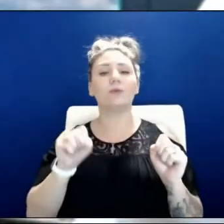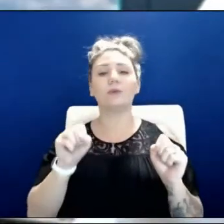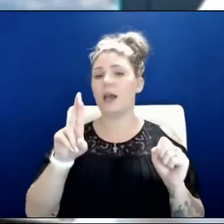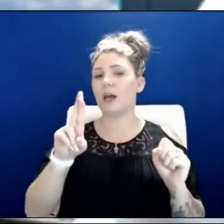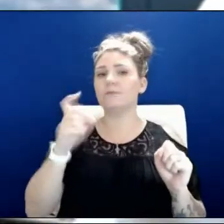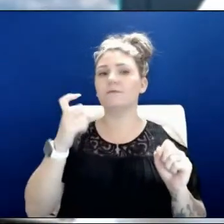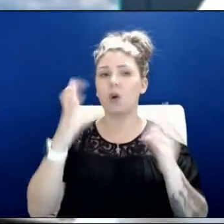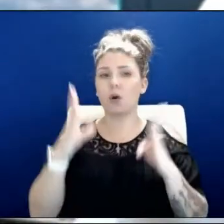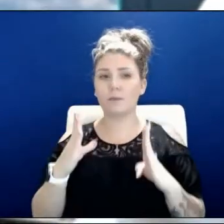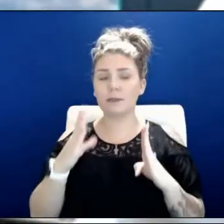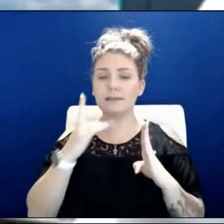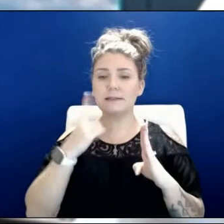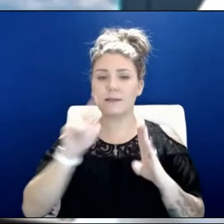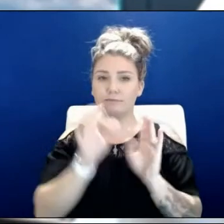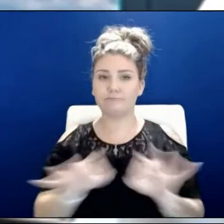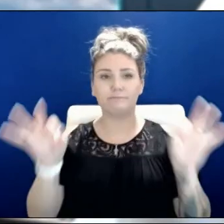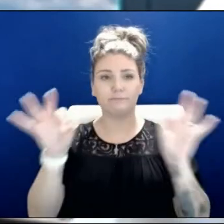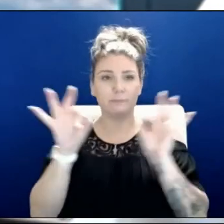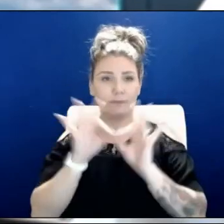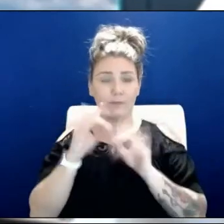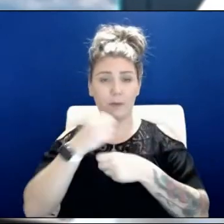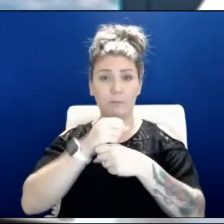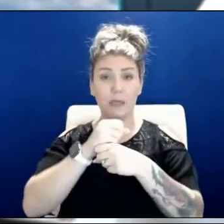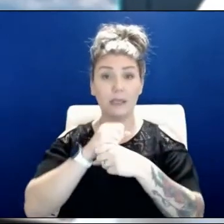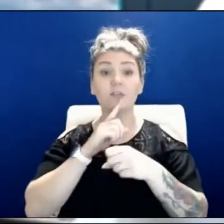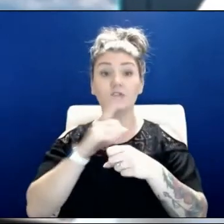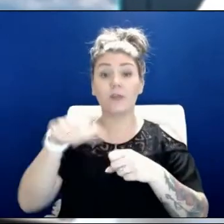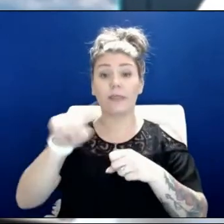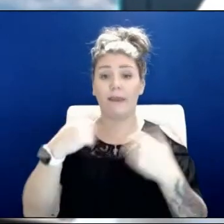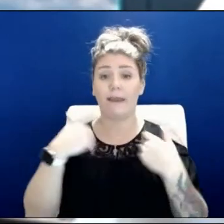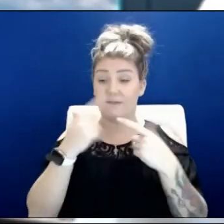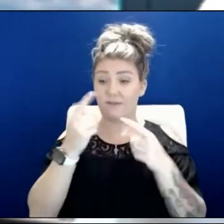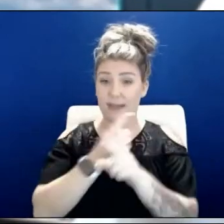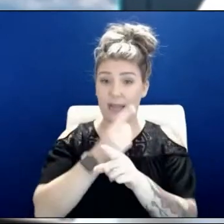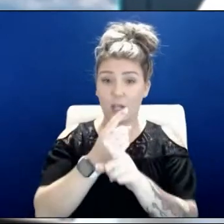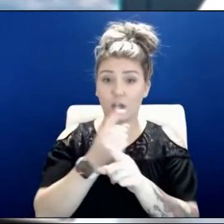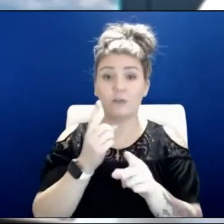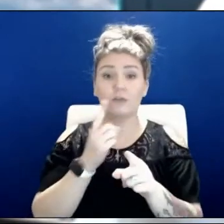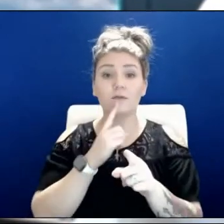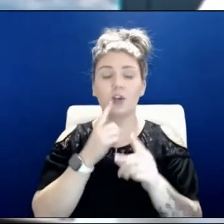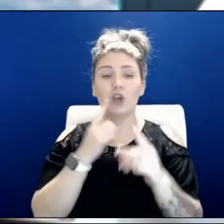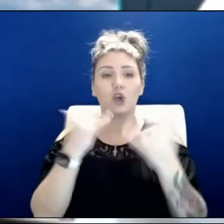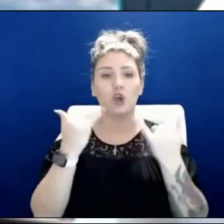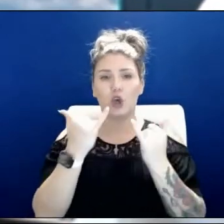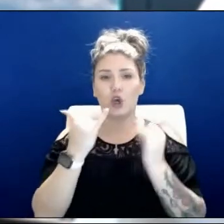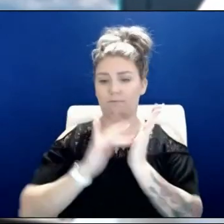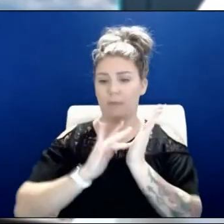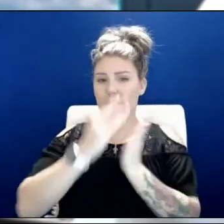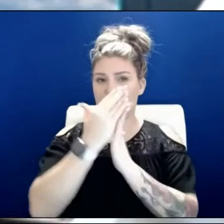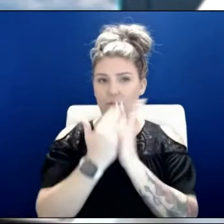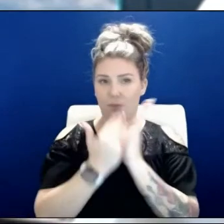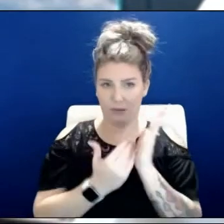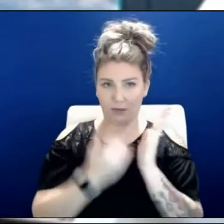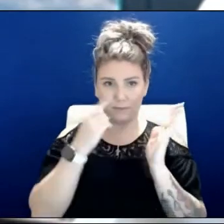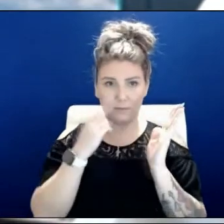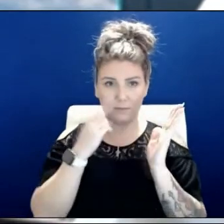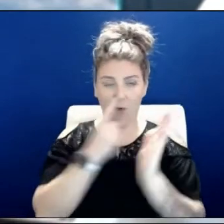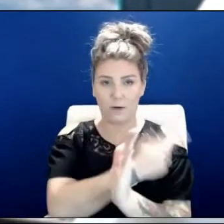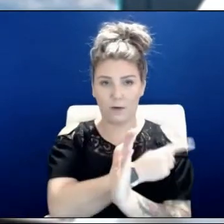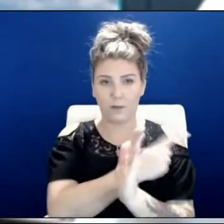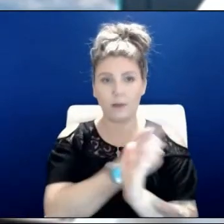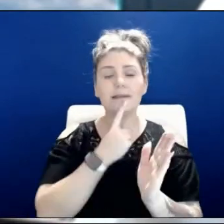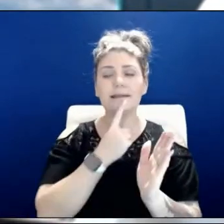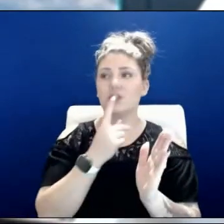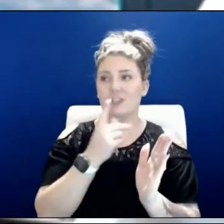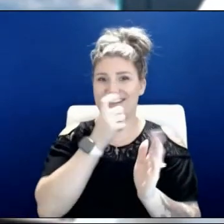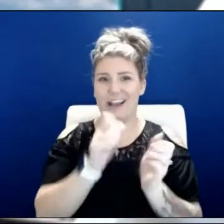going to be key to this, ensuring that they have an accurate current medication list for the patients, so that we don't do them more